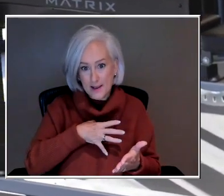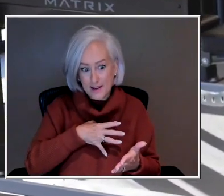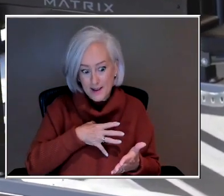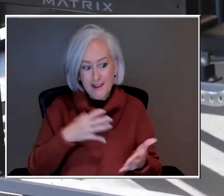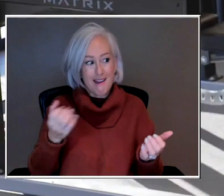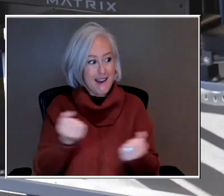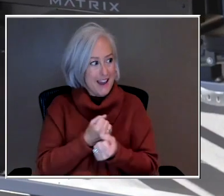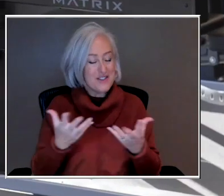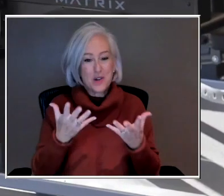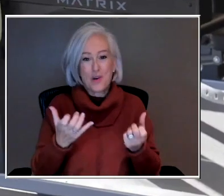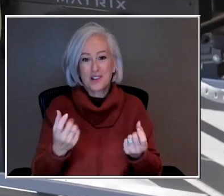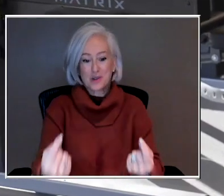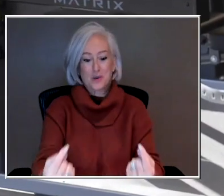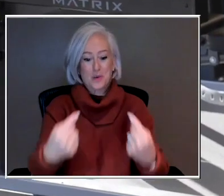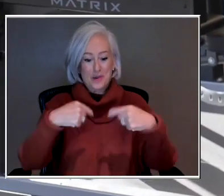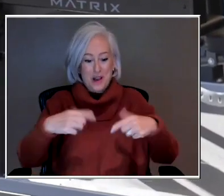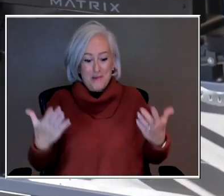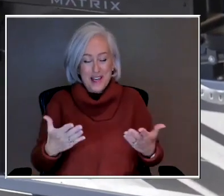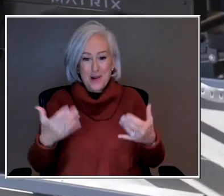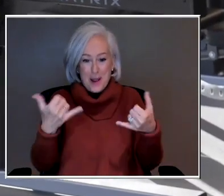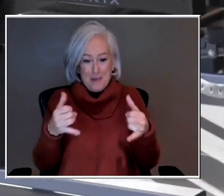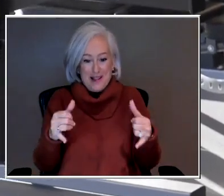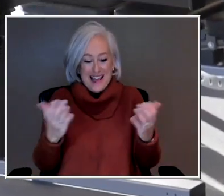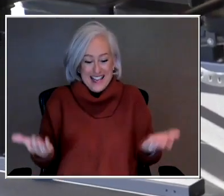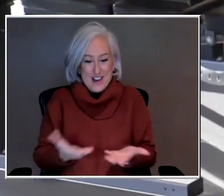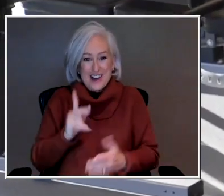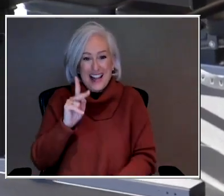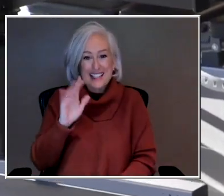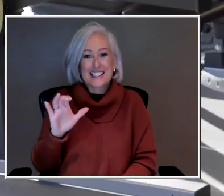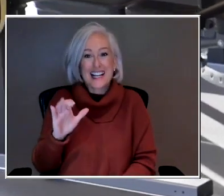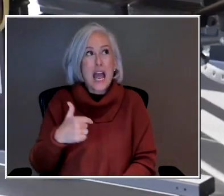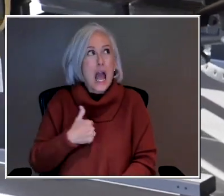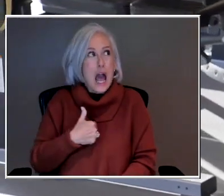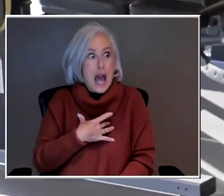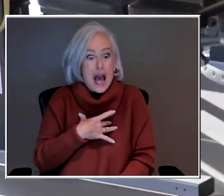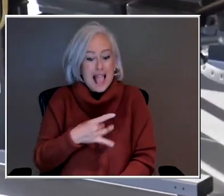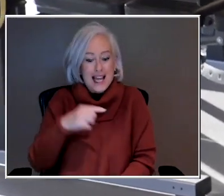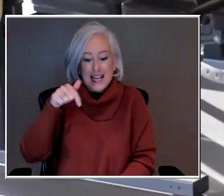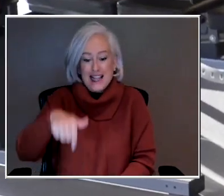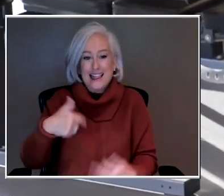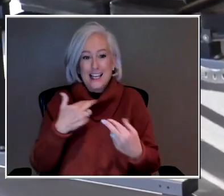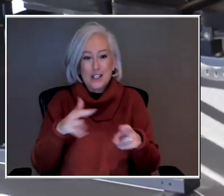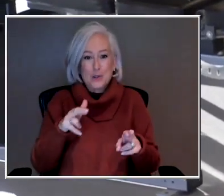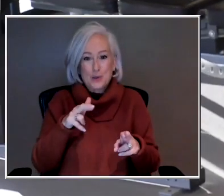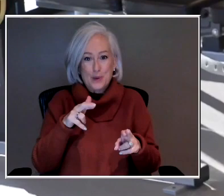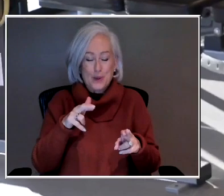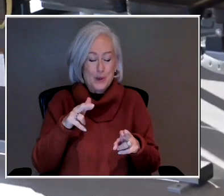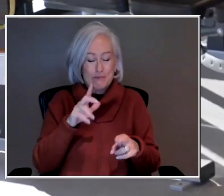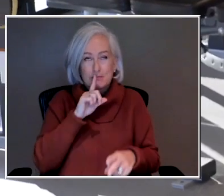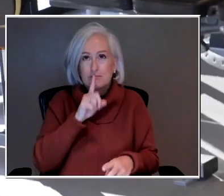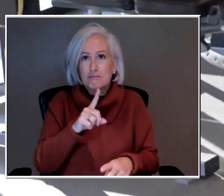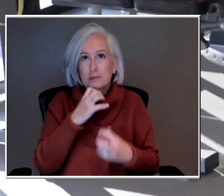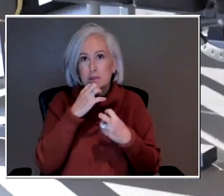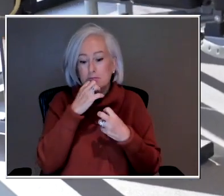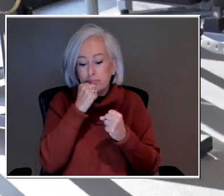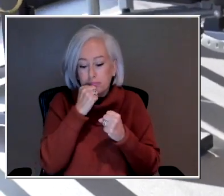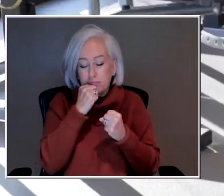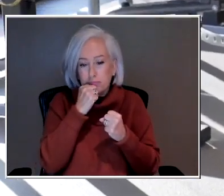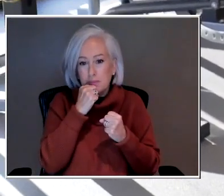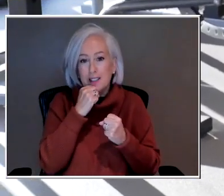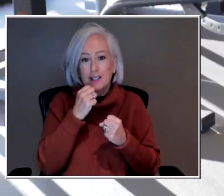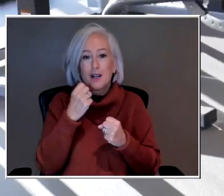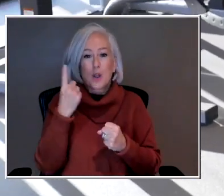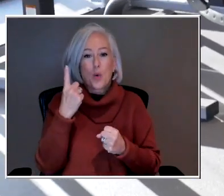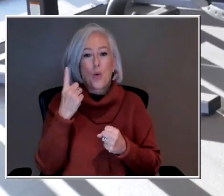here in Kansas City. I like this room especially the most. It's probably the one I spend the most in other than the locker